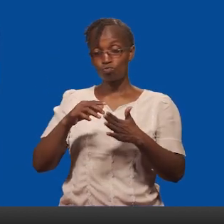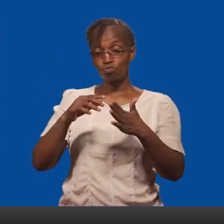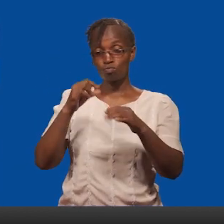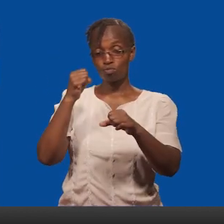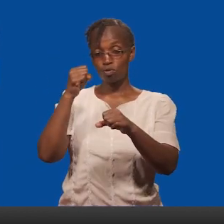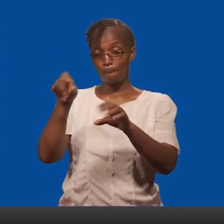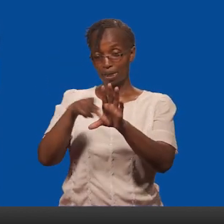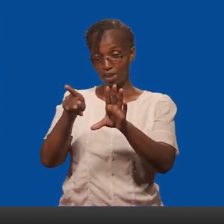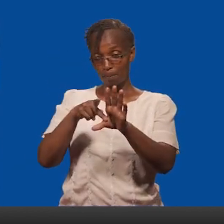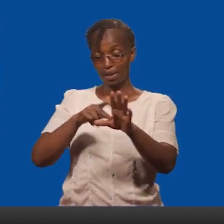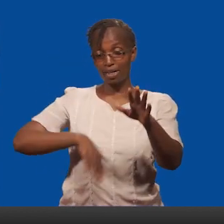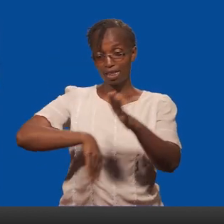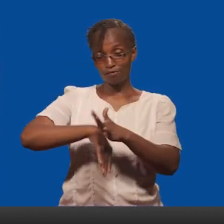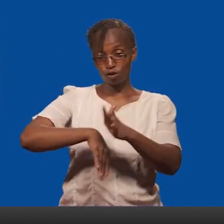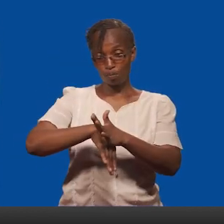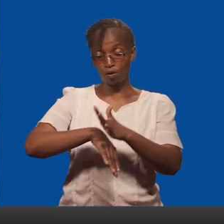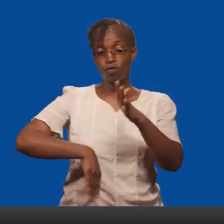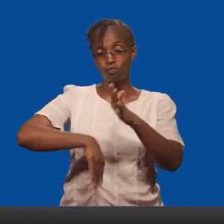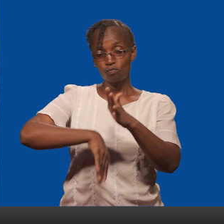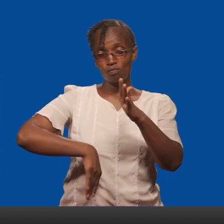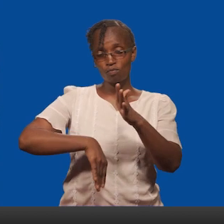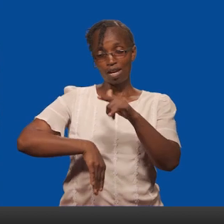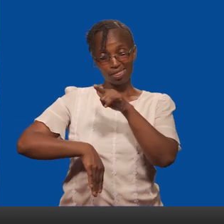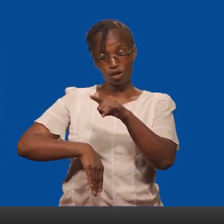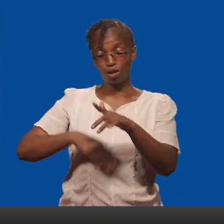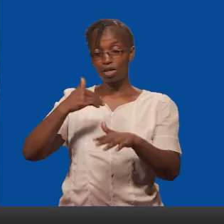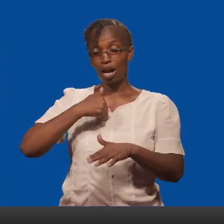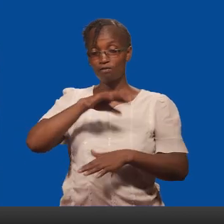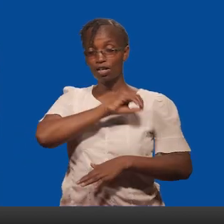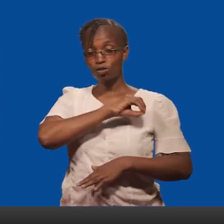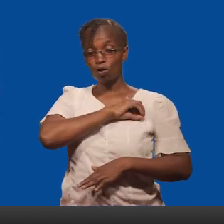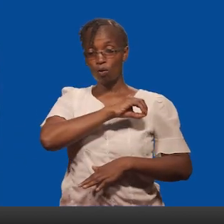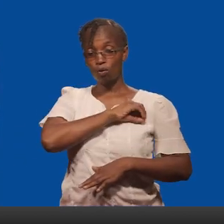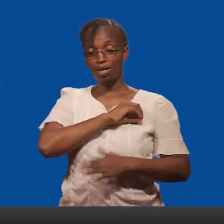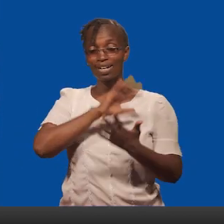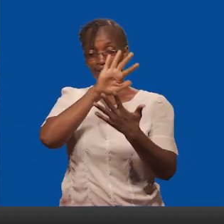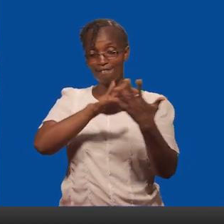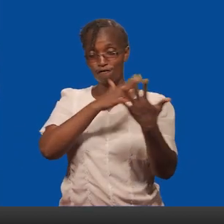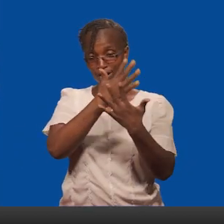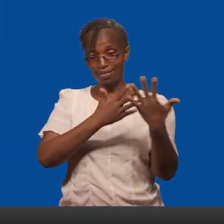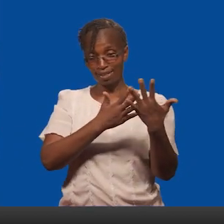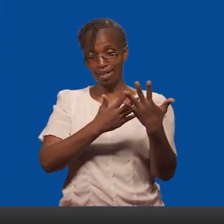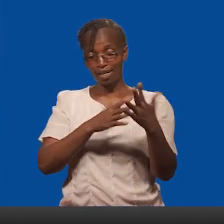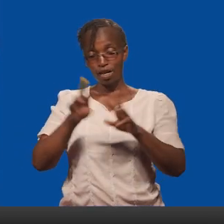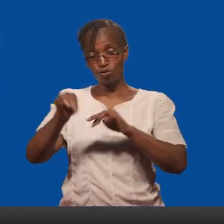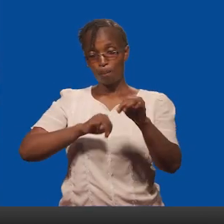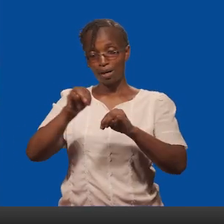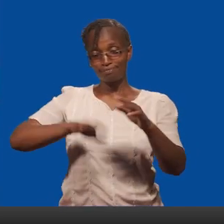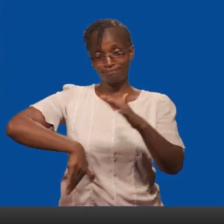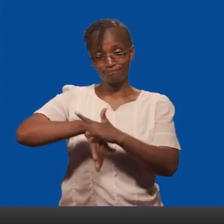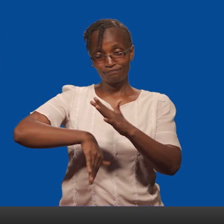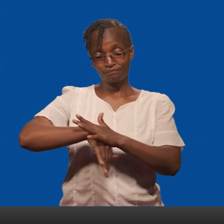to run football. Football has got its own infrastructure to manage affairs of